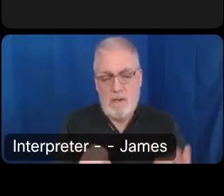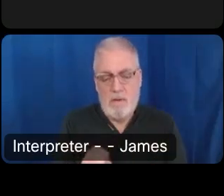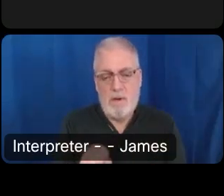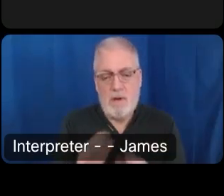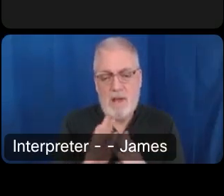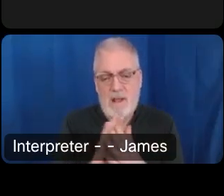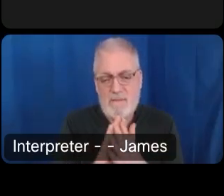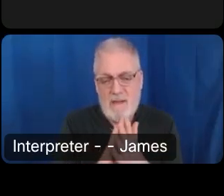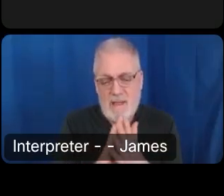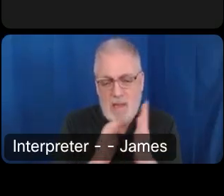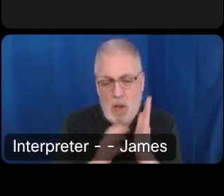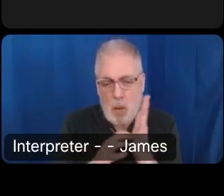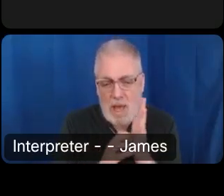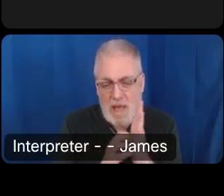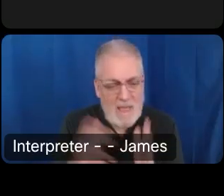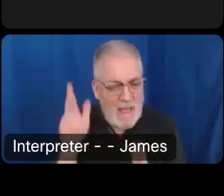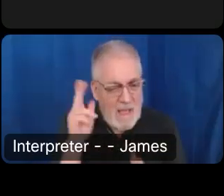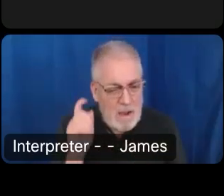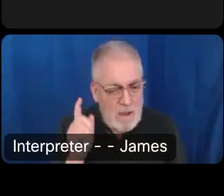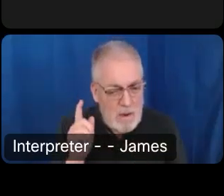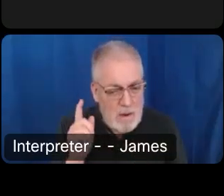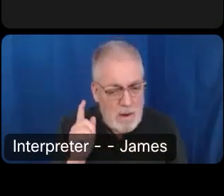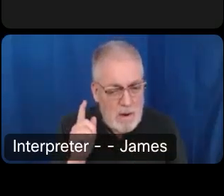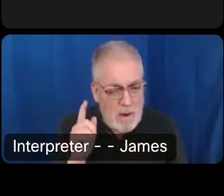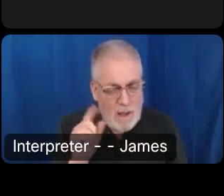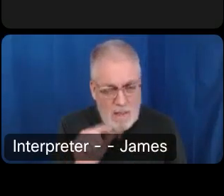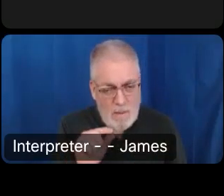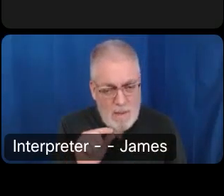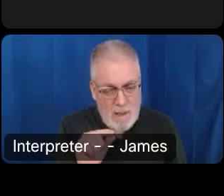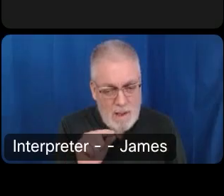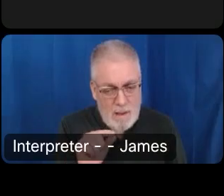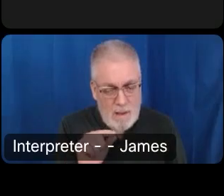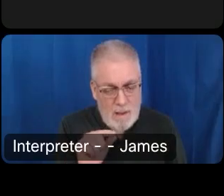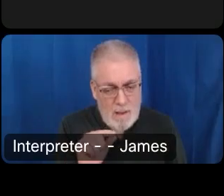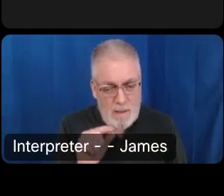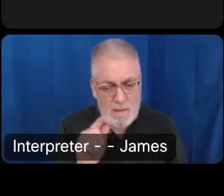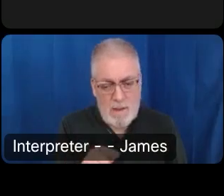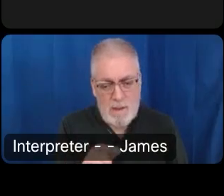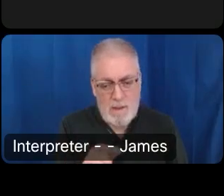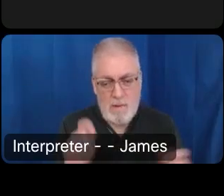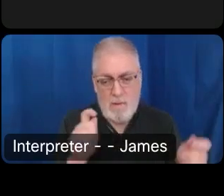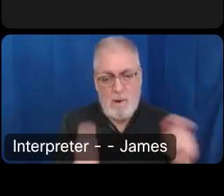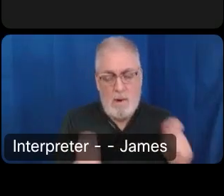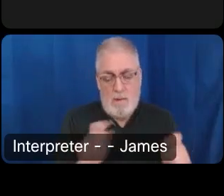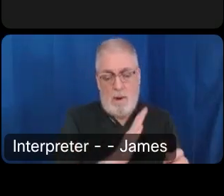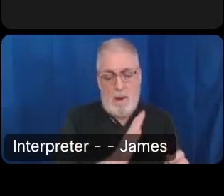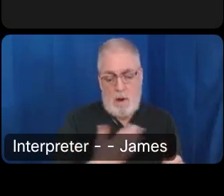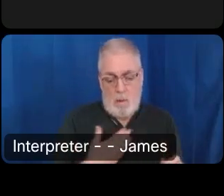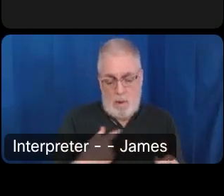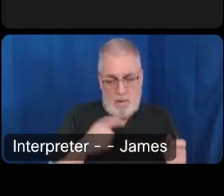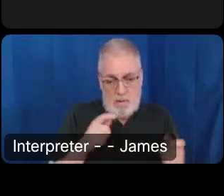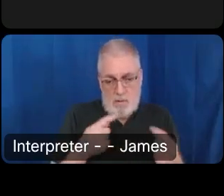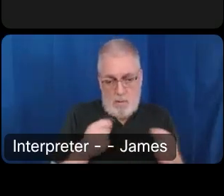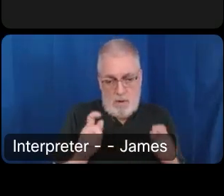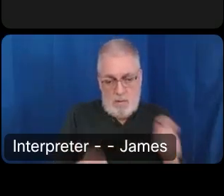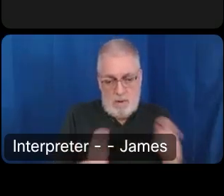you. So right, I did faintly hear him. So we're adjusting things on our end with the volume. Let me see